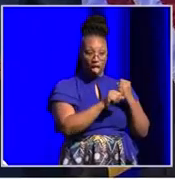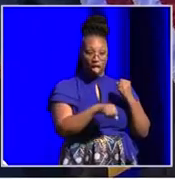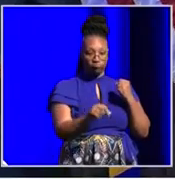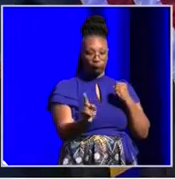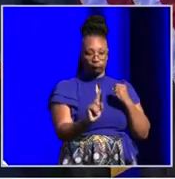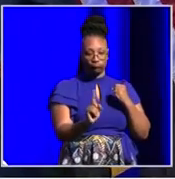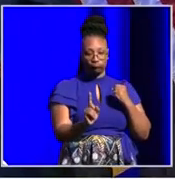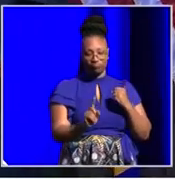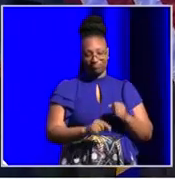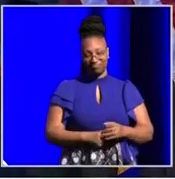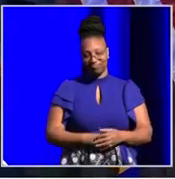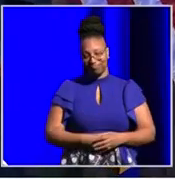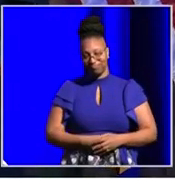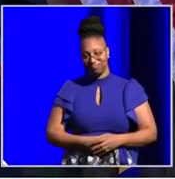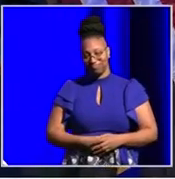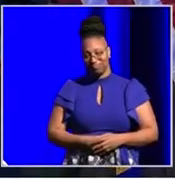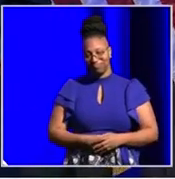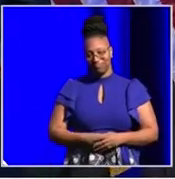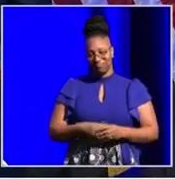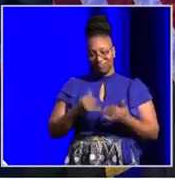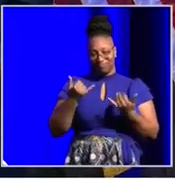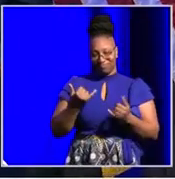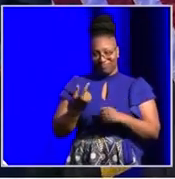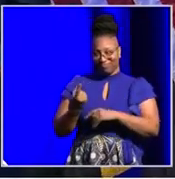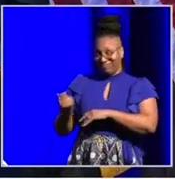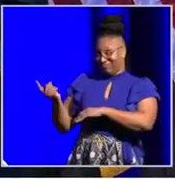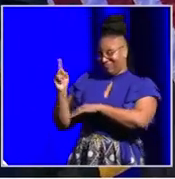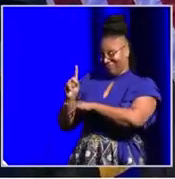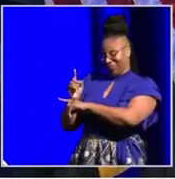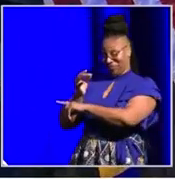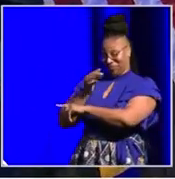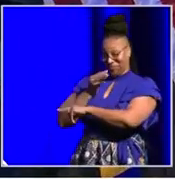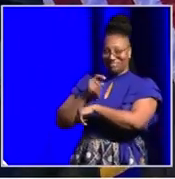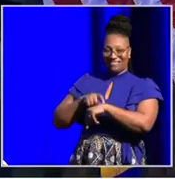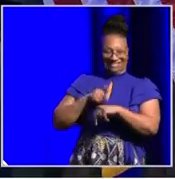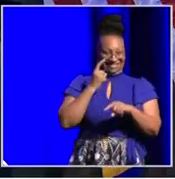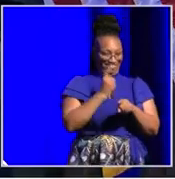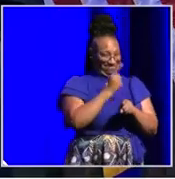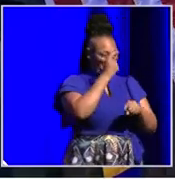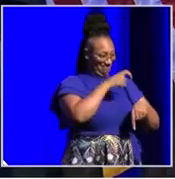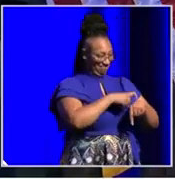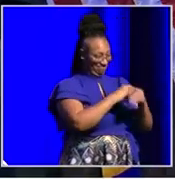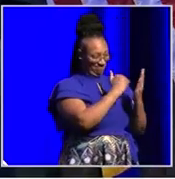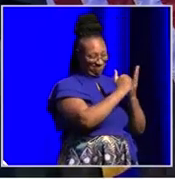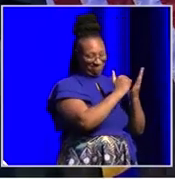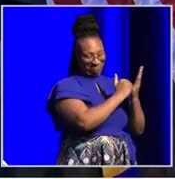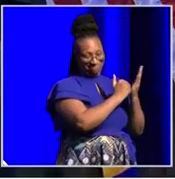that so far we're on time. And we've checked her resume. Everything in her resume checks out.